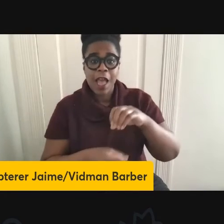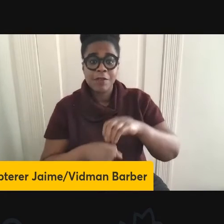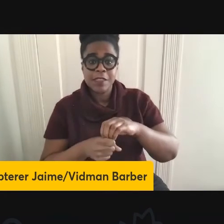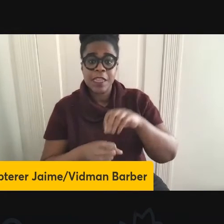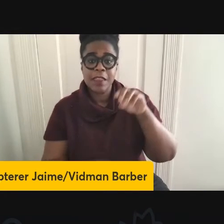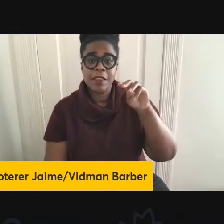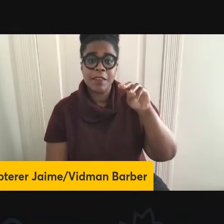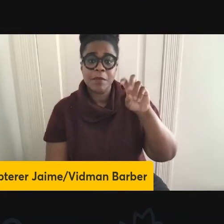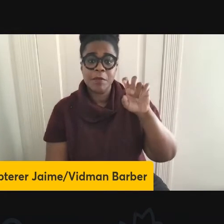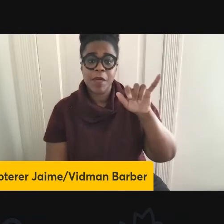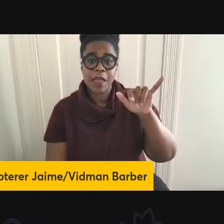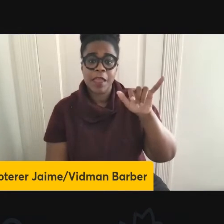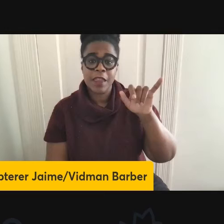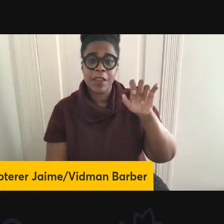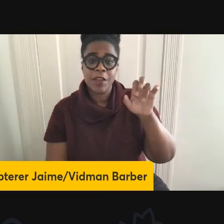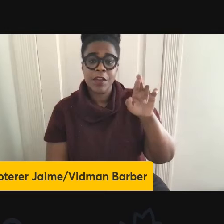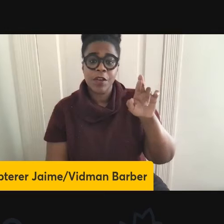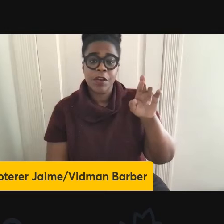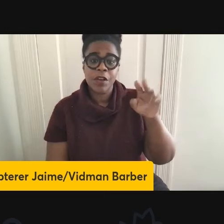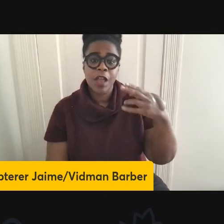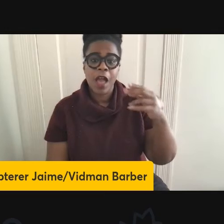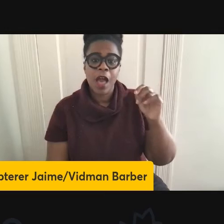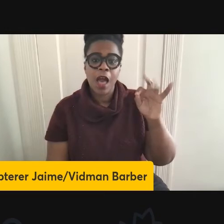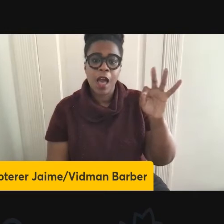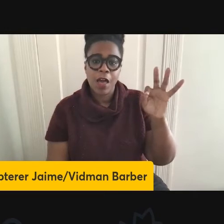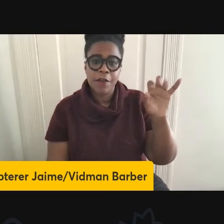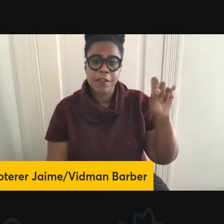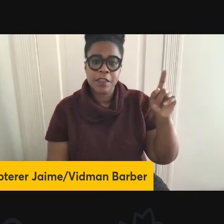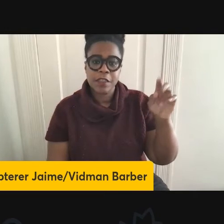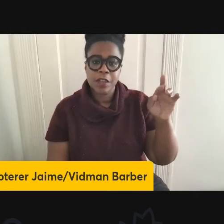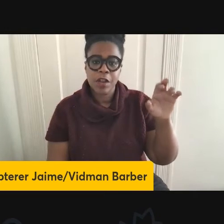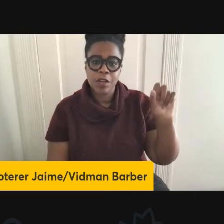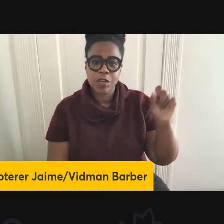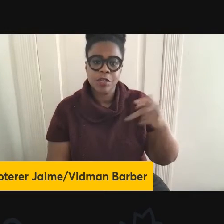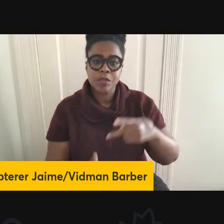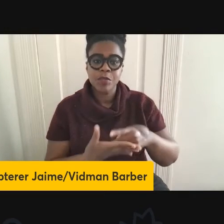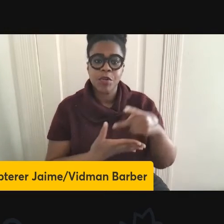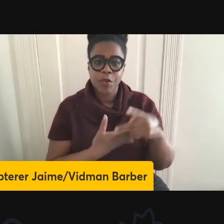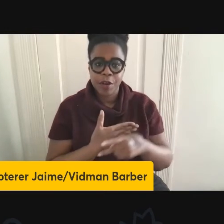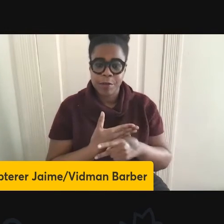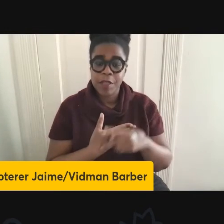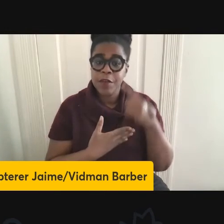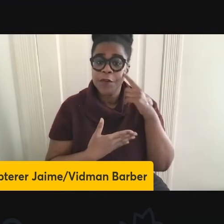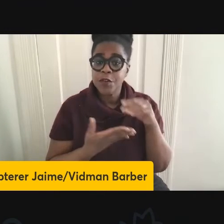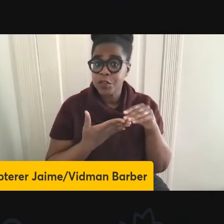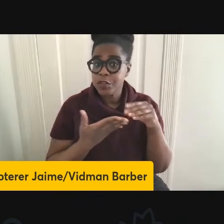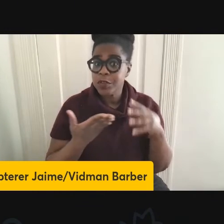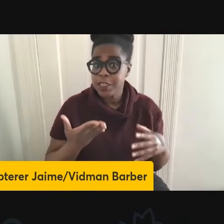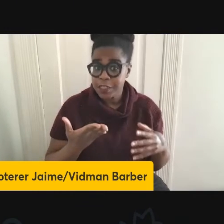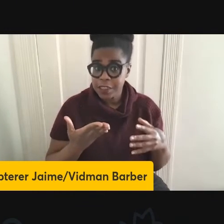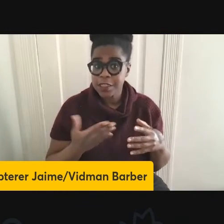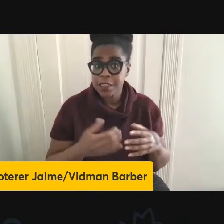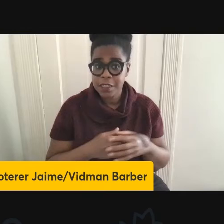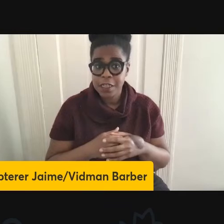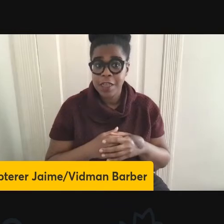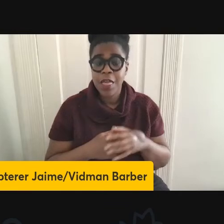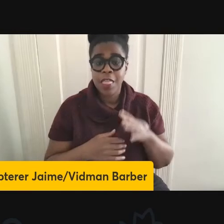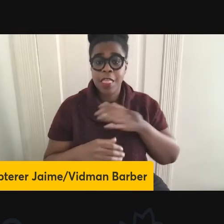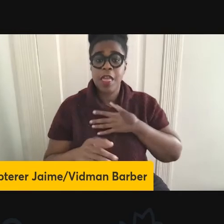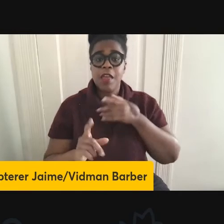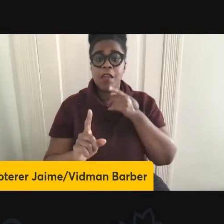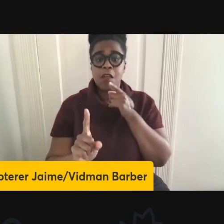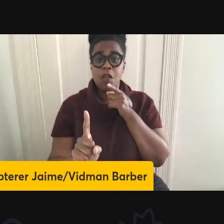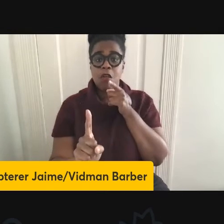Scholars Program, which was a program that is for students who intend